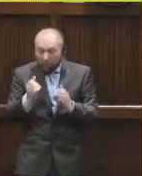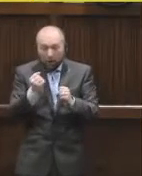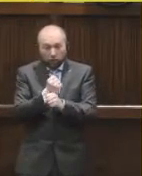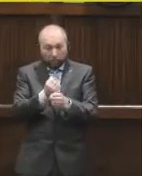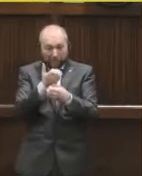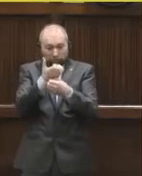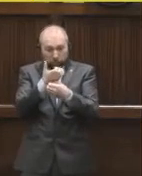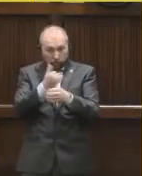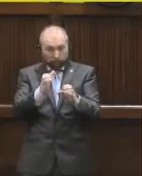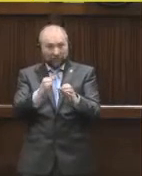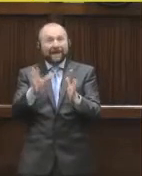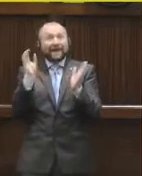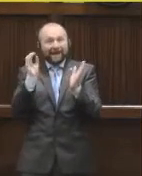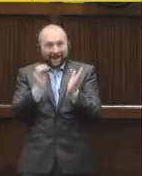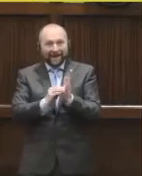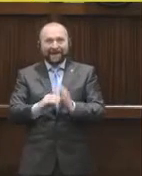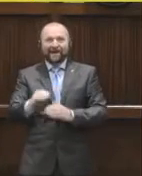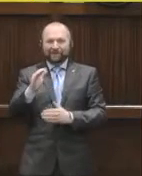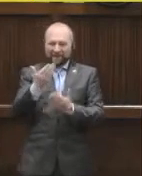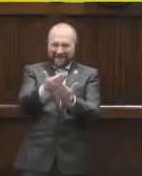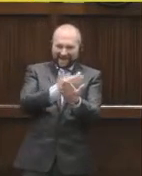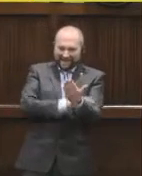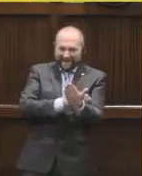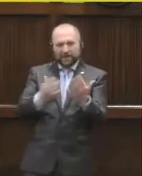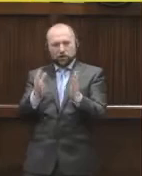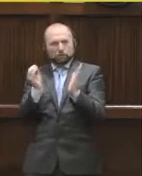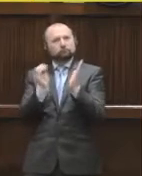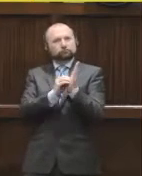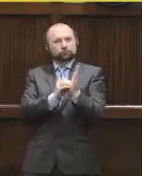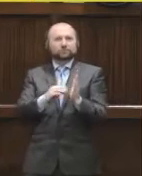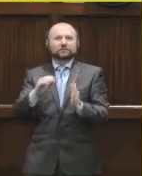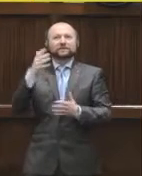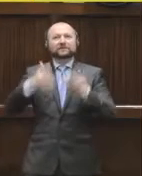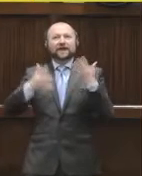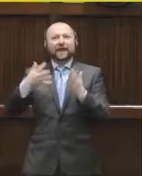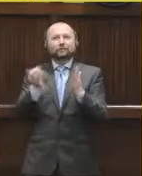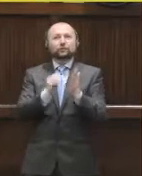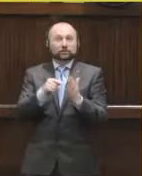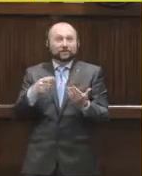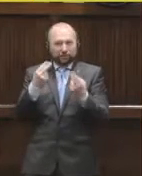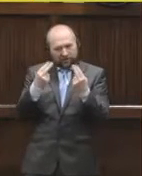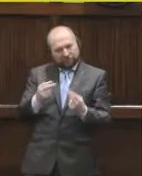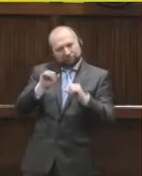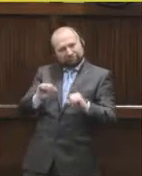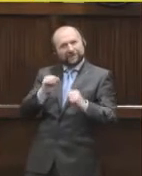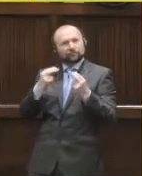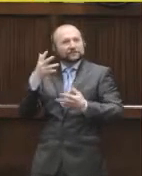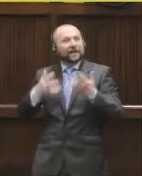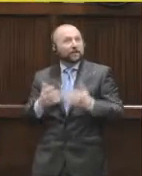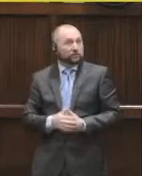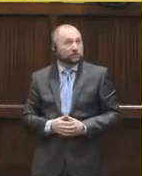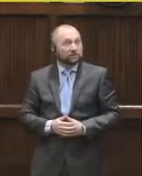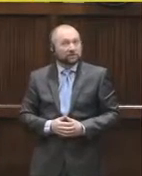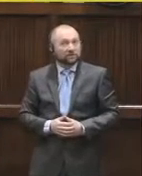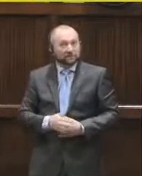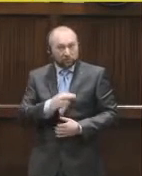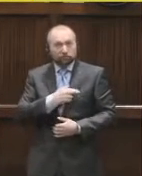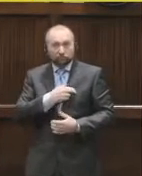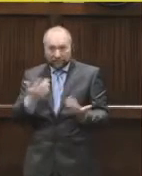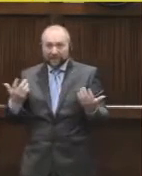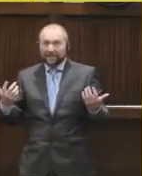group of countries that have given legislative recognition to native sign language, and it really makes an